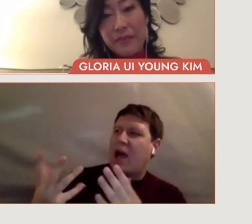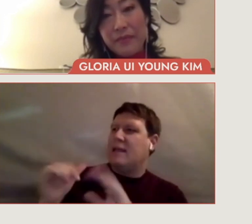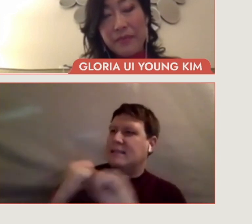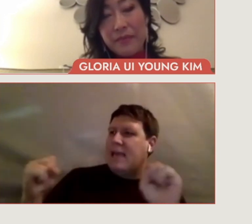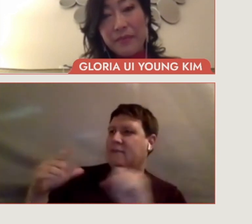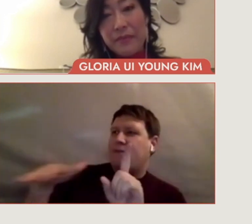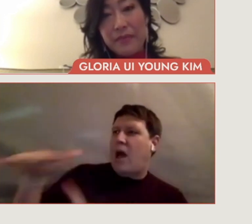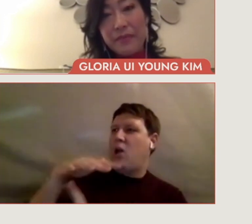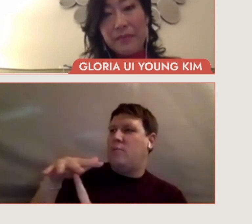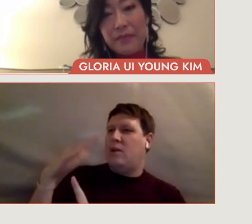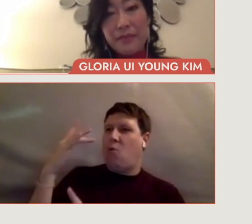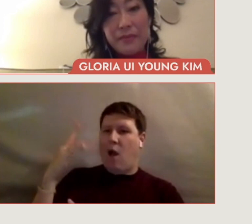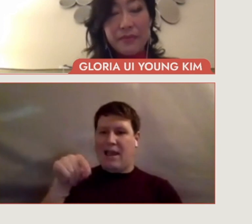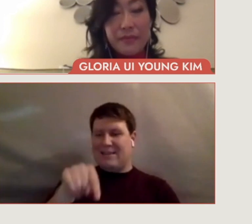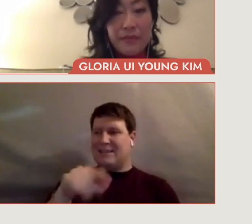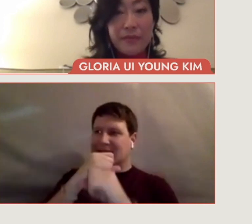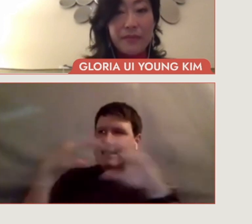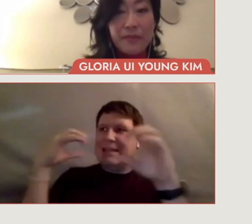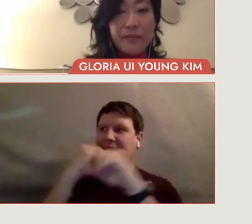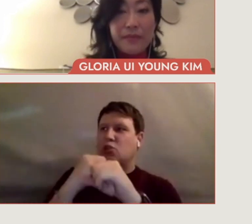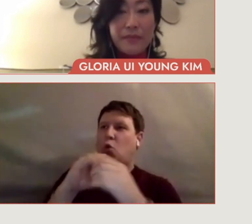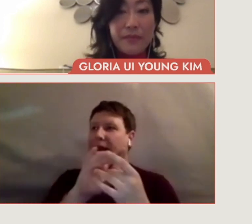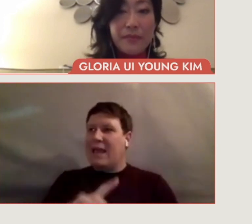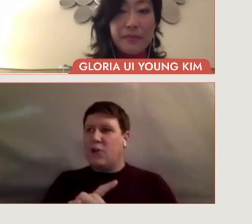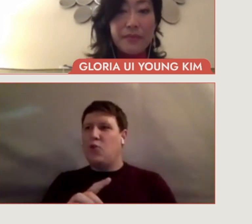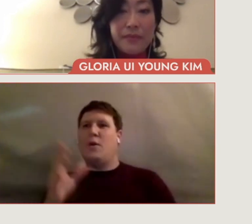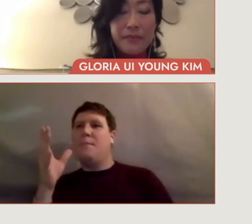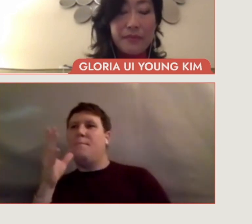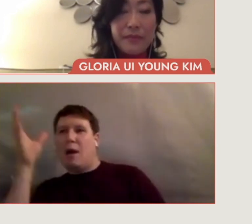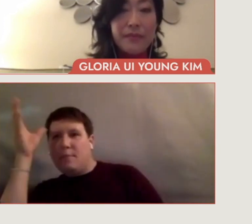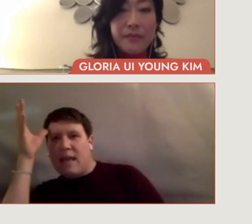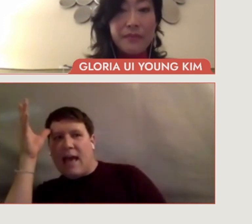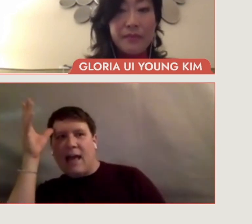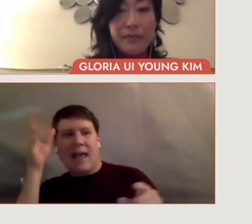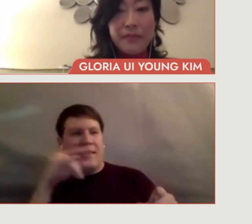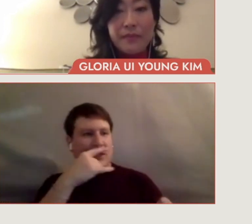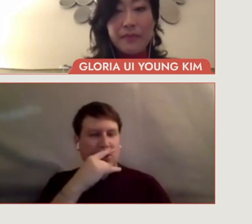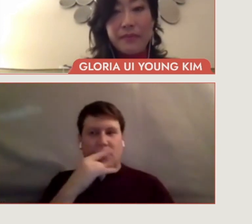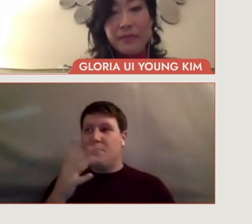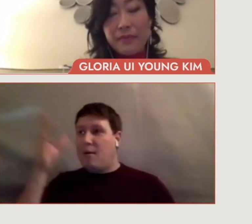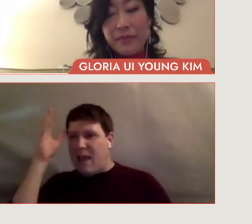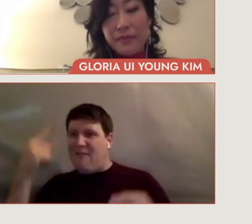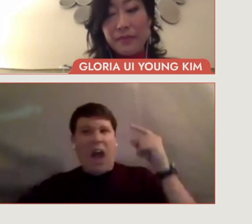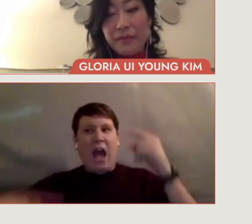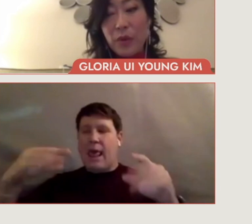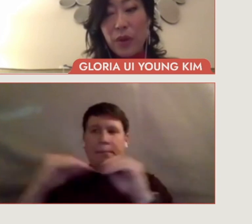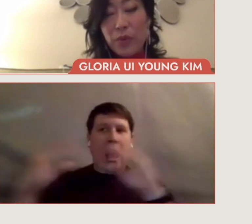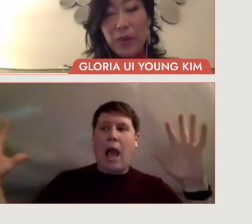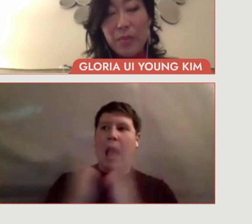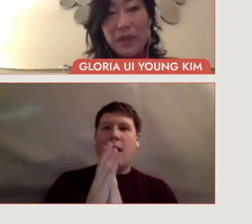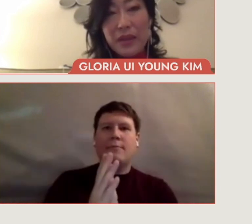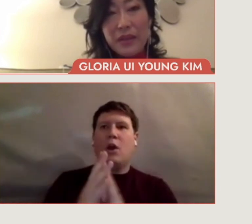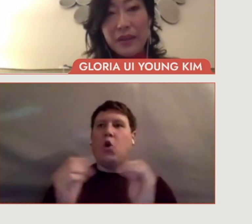These are scenes that are very emotionally charged, can be triggering. So how do you approach these scenes with care? Well,